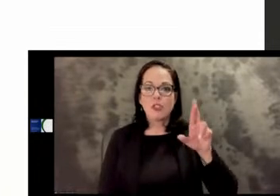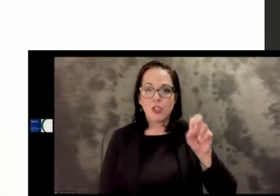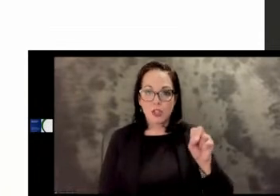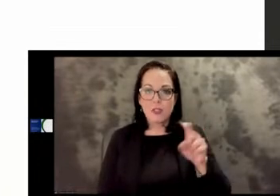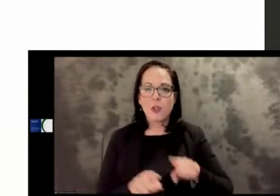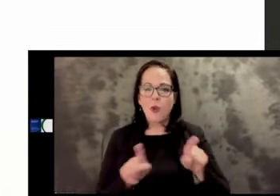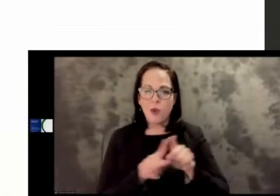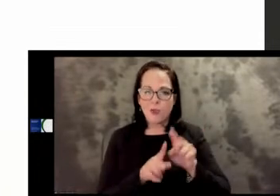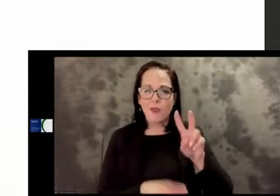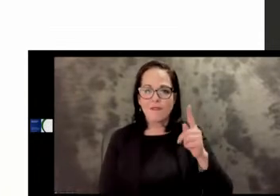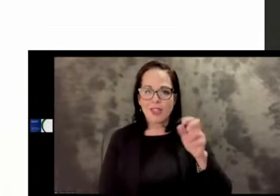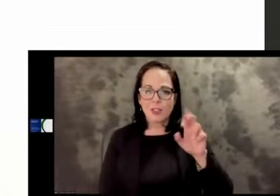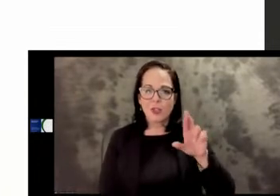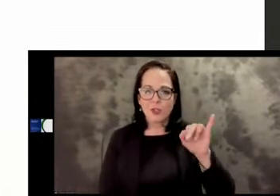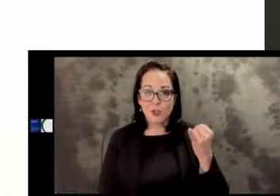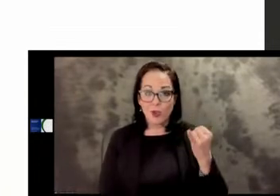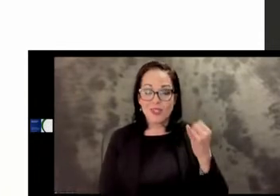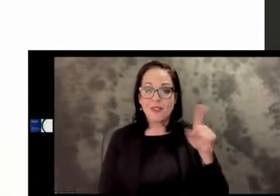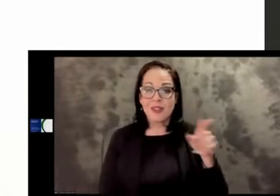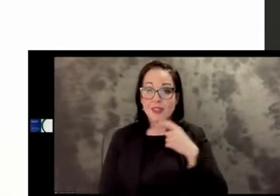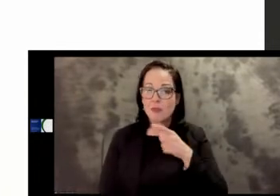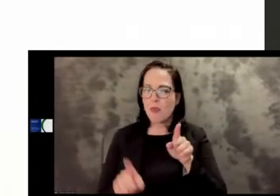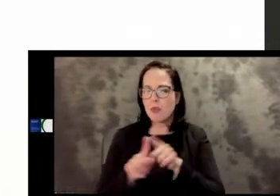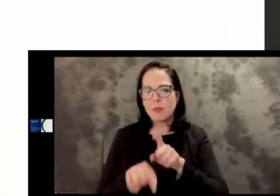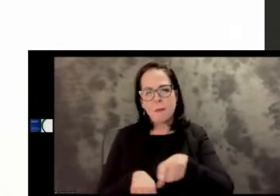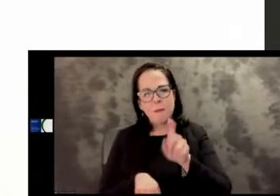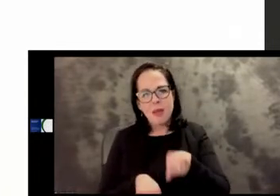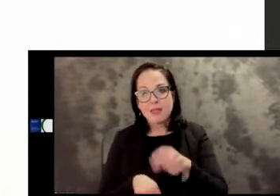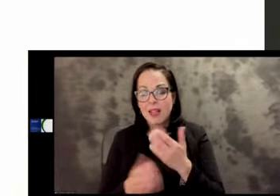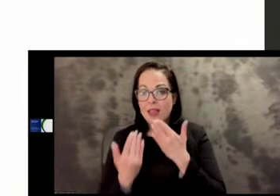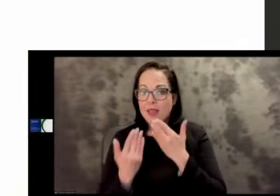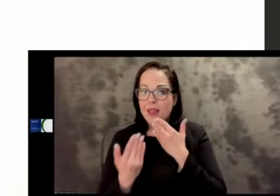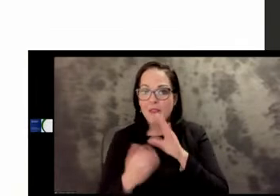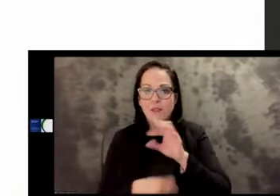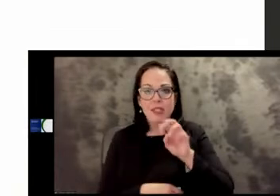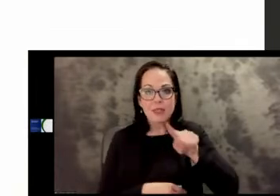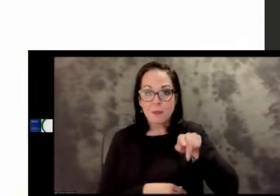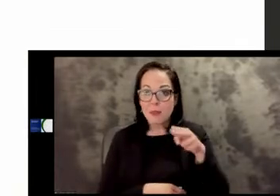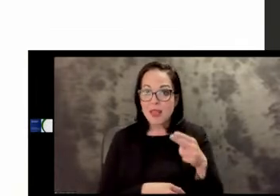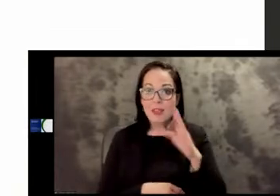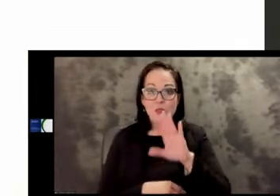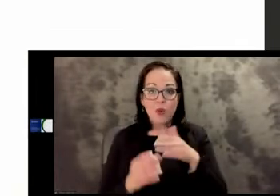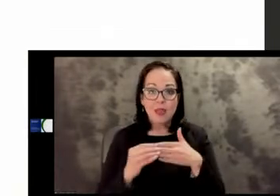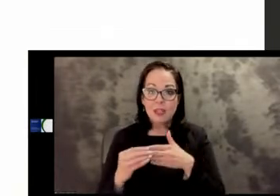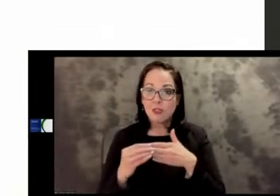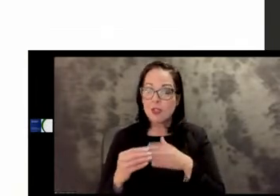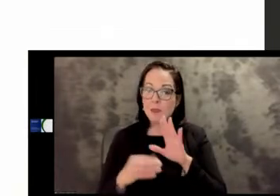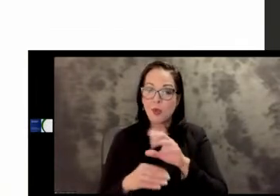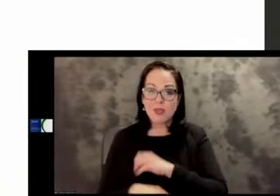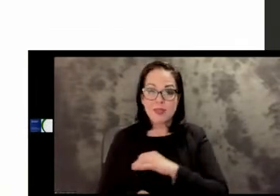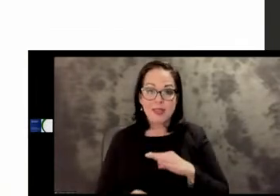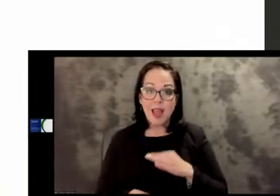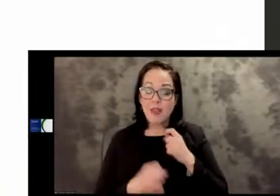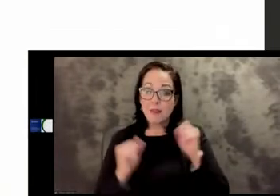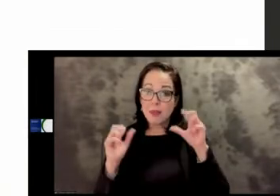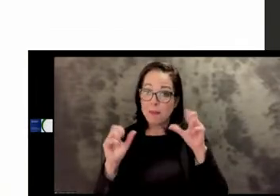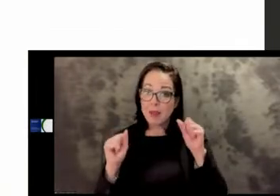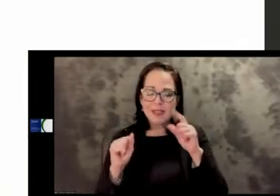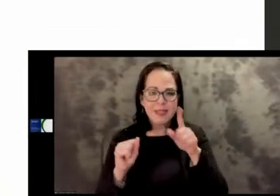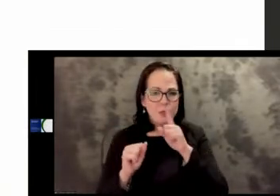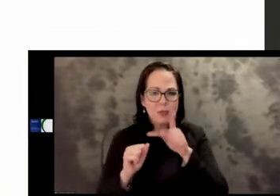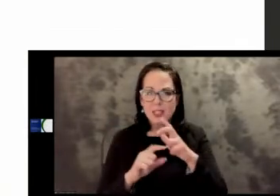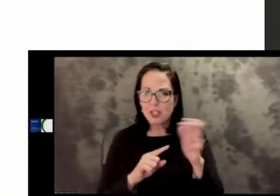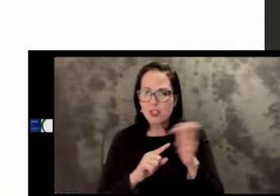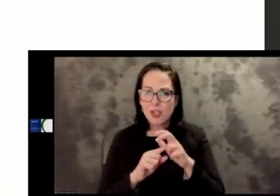thank Dr. Marcella Nunez-Smith for her expertise and leadership, and all of the HHS staff who really have just been amazing and champions and